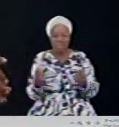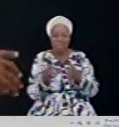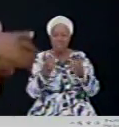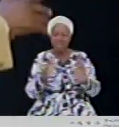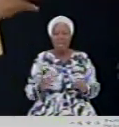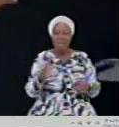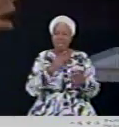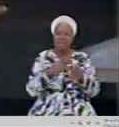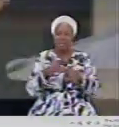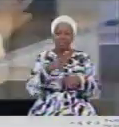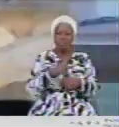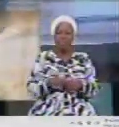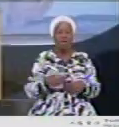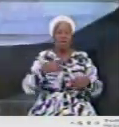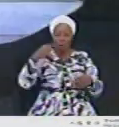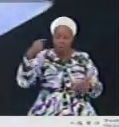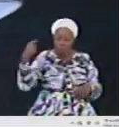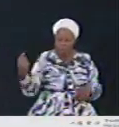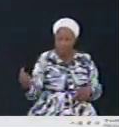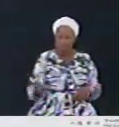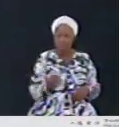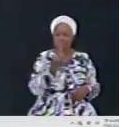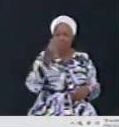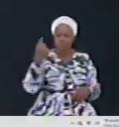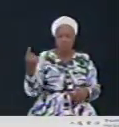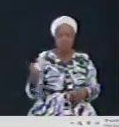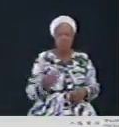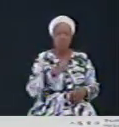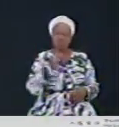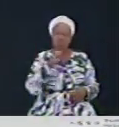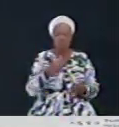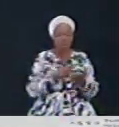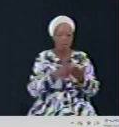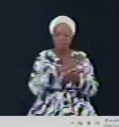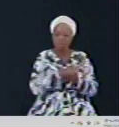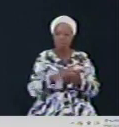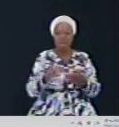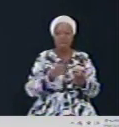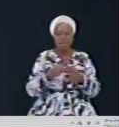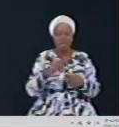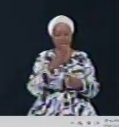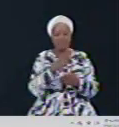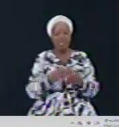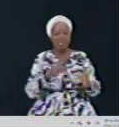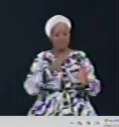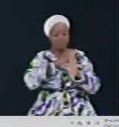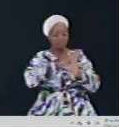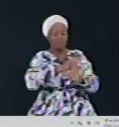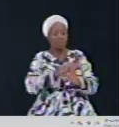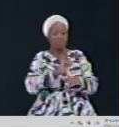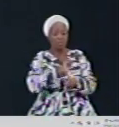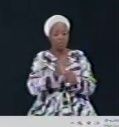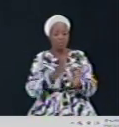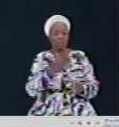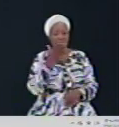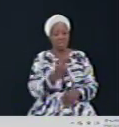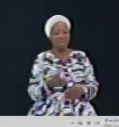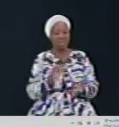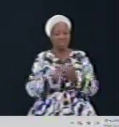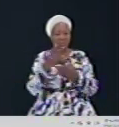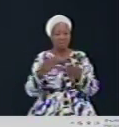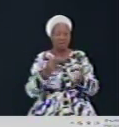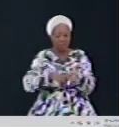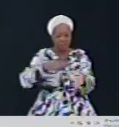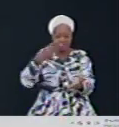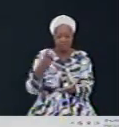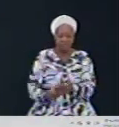are habitually unrighteous, and the stumbling block is there, that you might stumble,